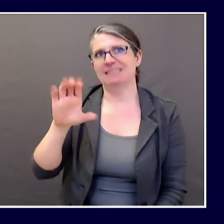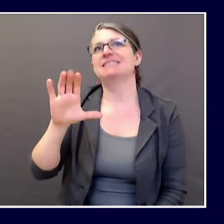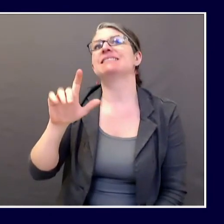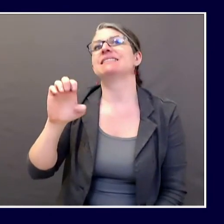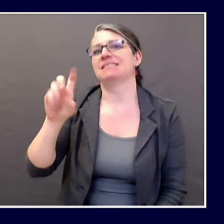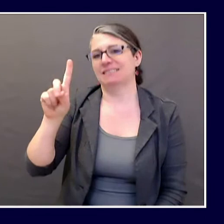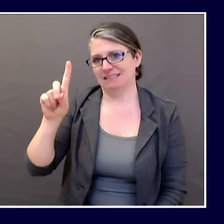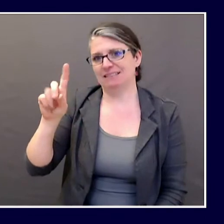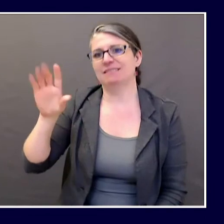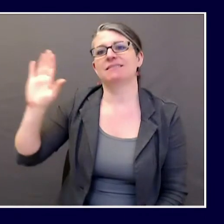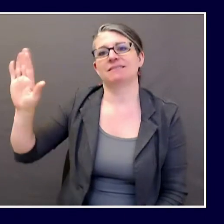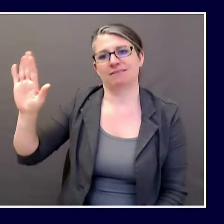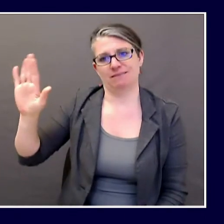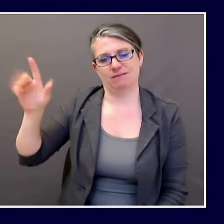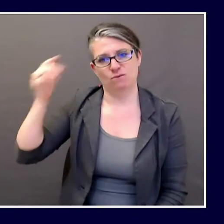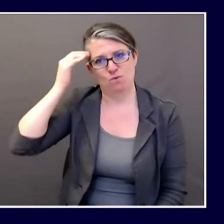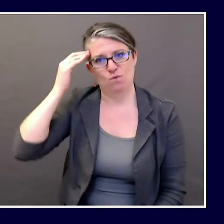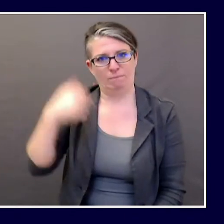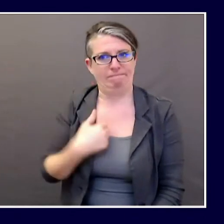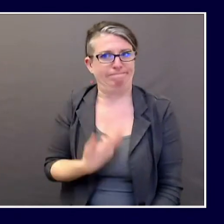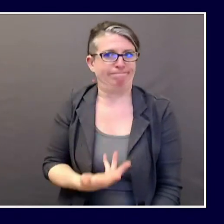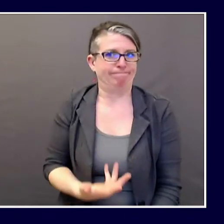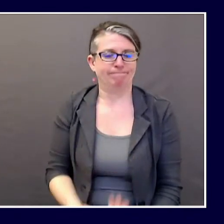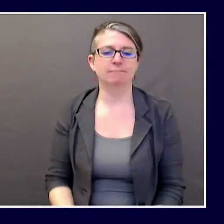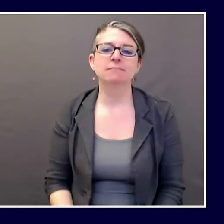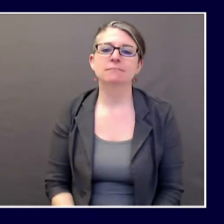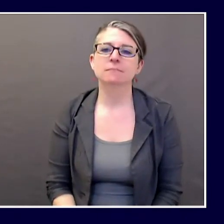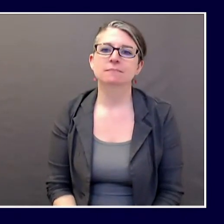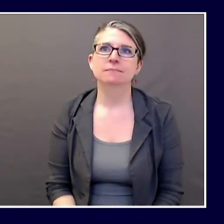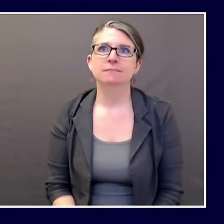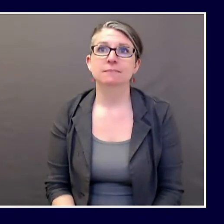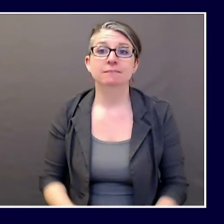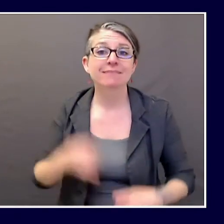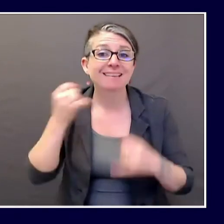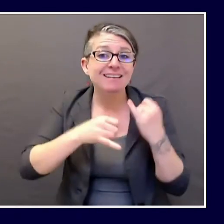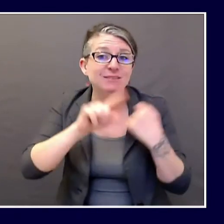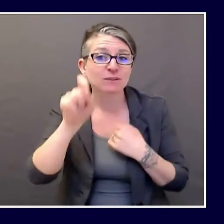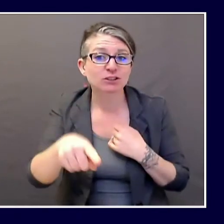bet, Patrick. And the final question for the afternoon goes to Caitlin Andrews.